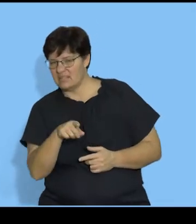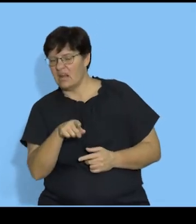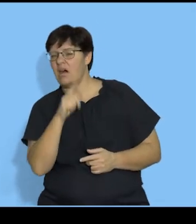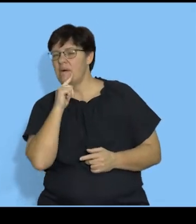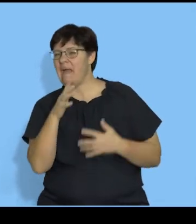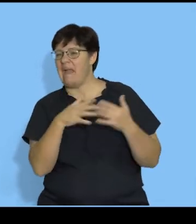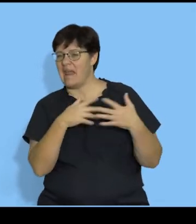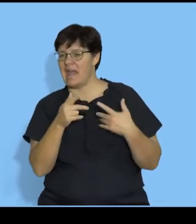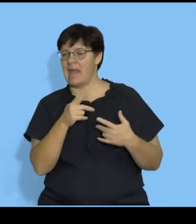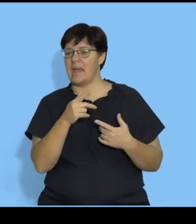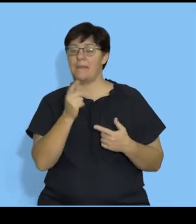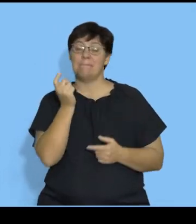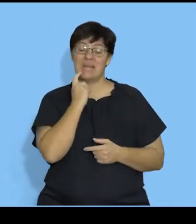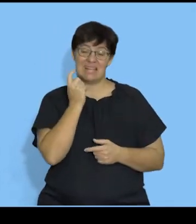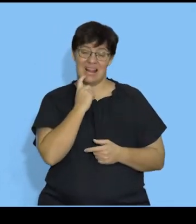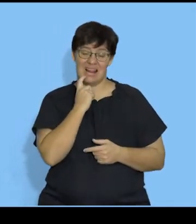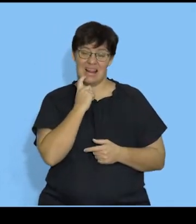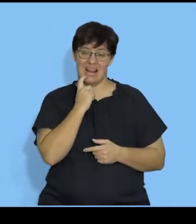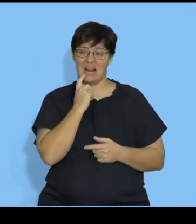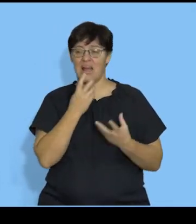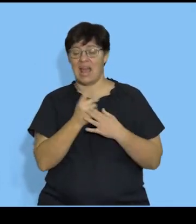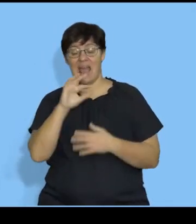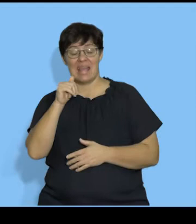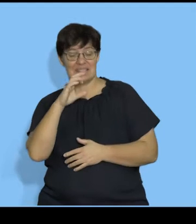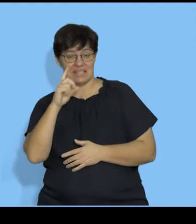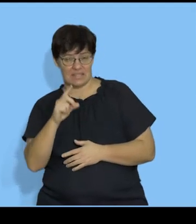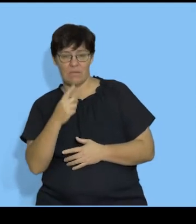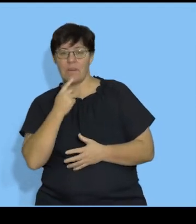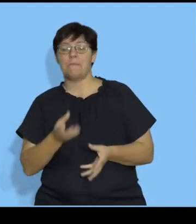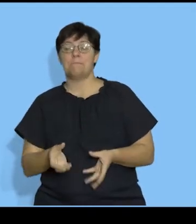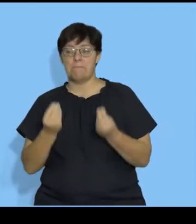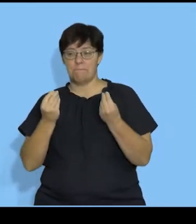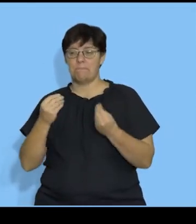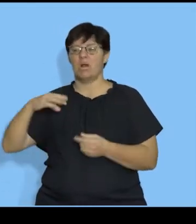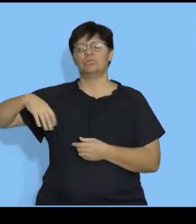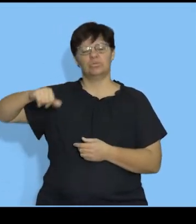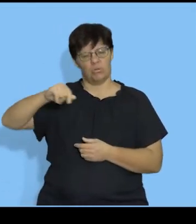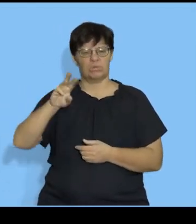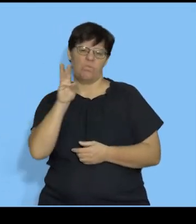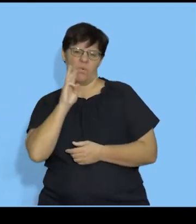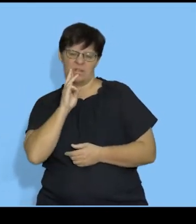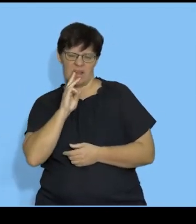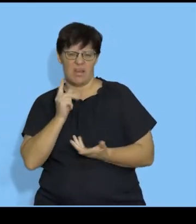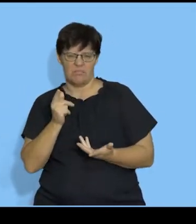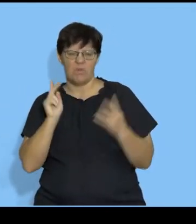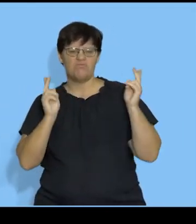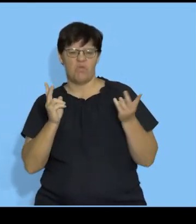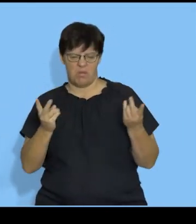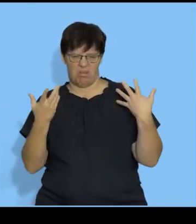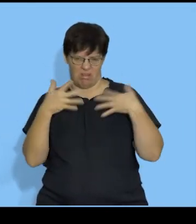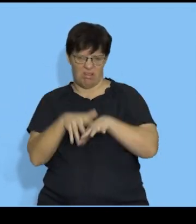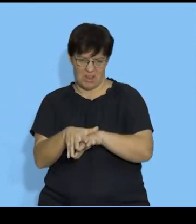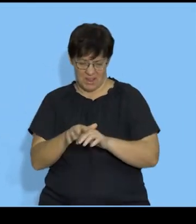metal, a metal reacts with an acid, we get salt and water. That's the general reaction between an acid